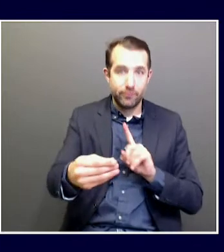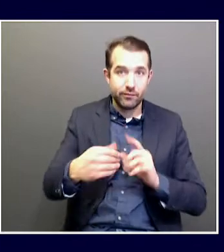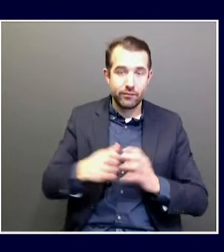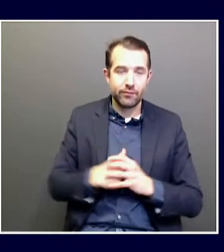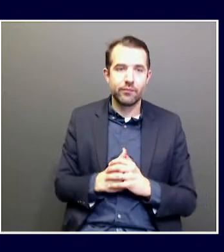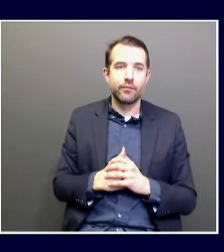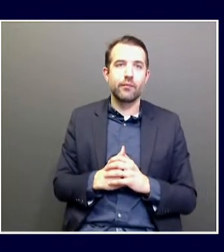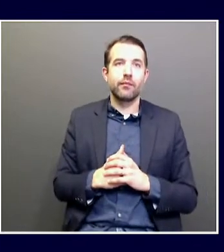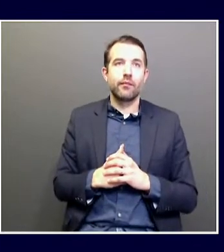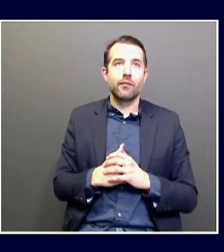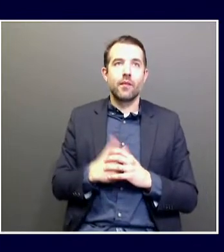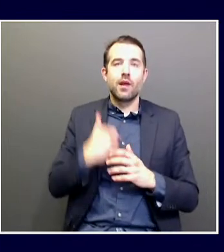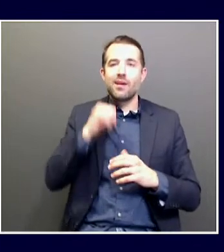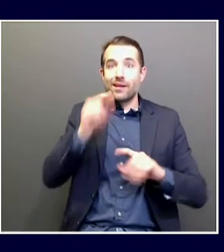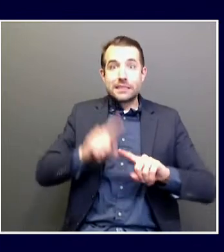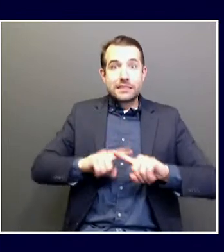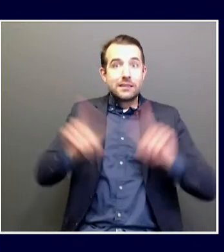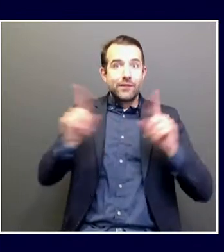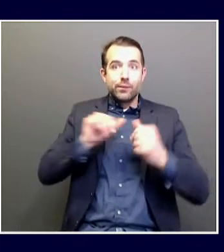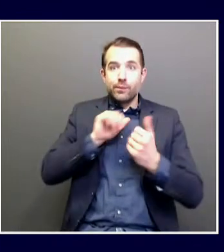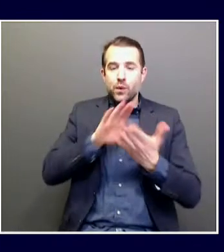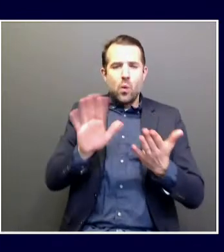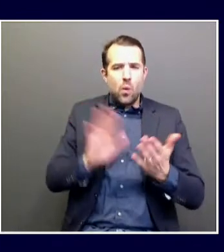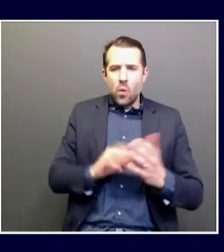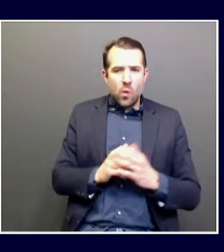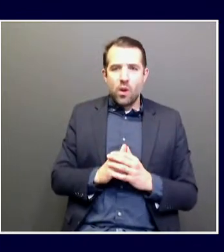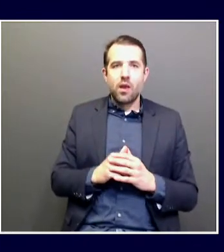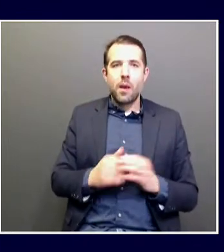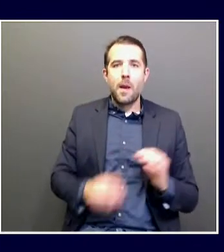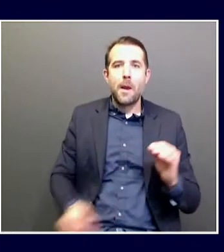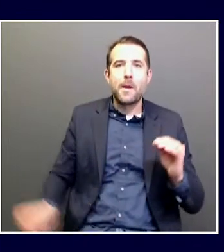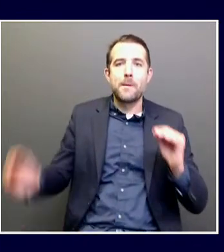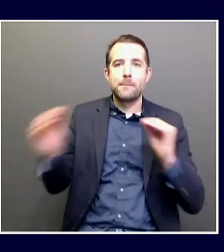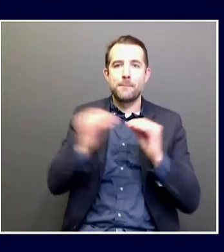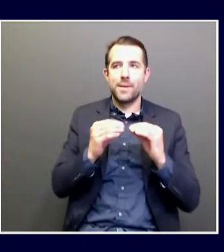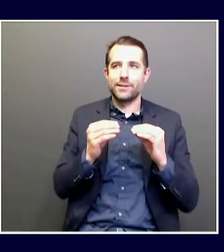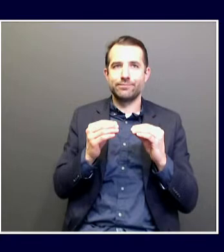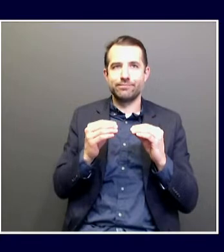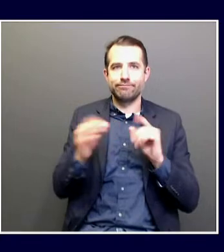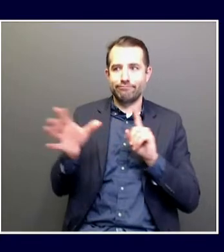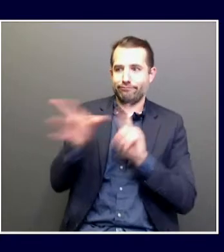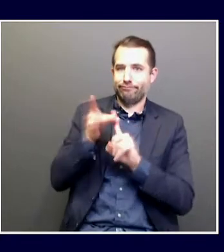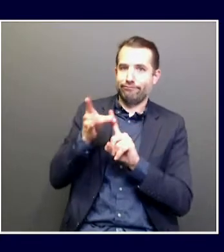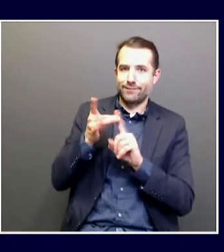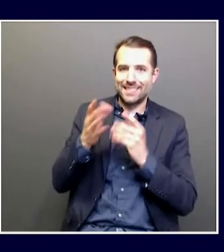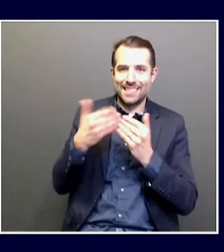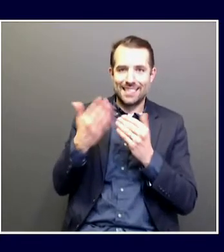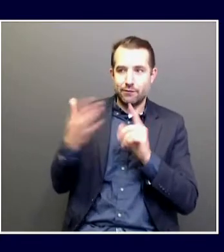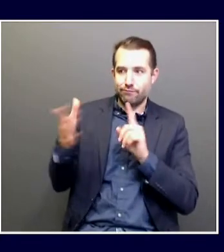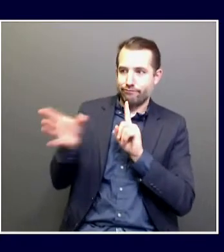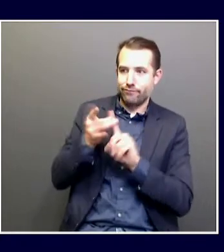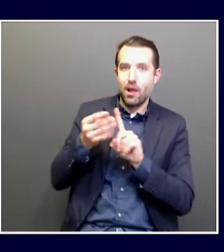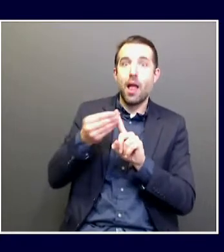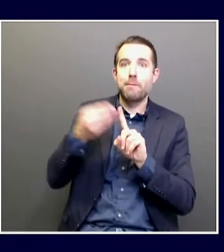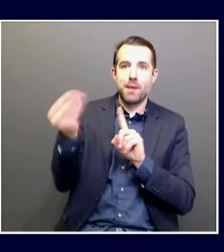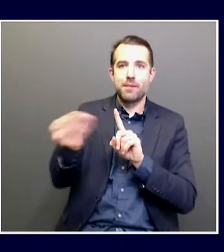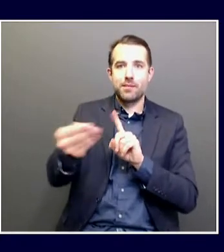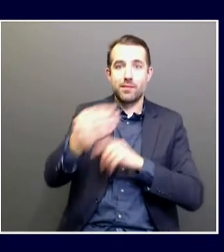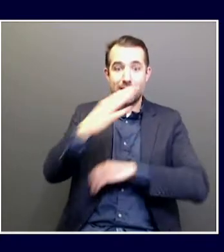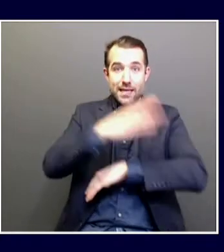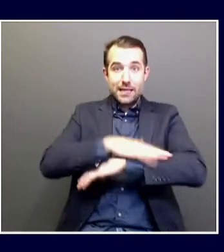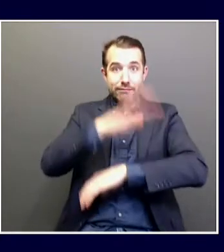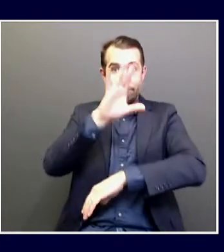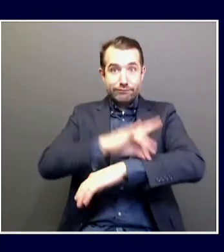kind. I'm glad you raised the questions about surfaces and masks. Omicron does not spread via